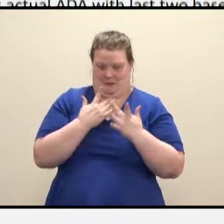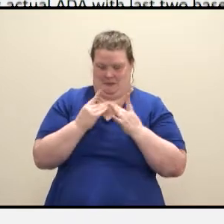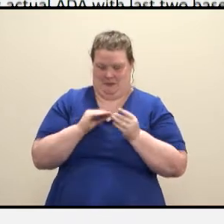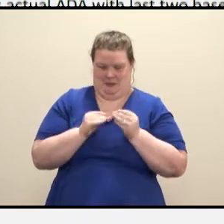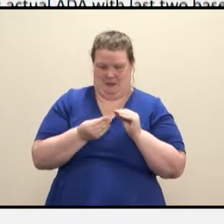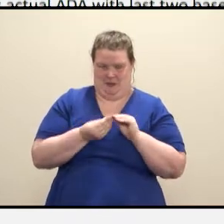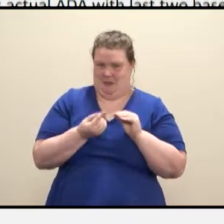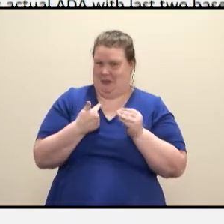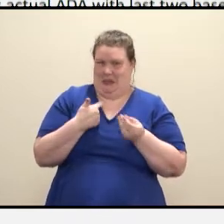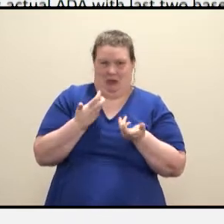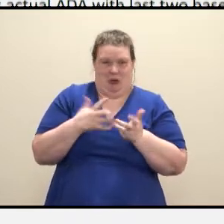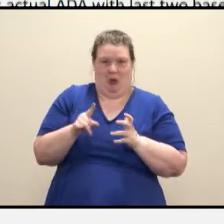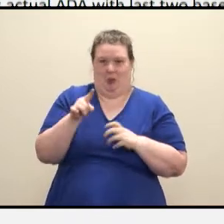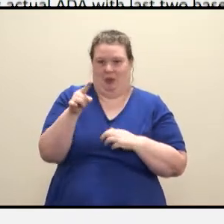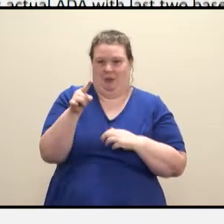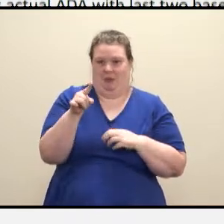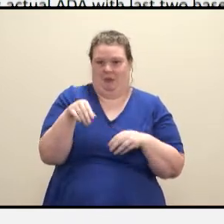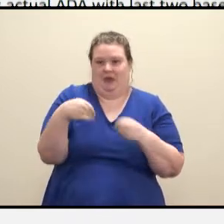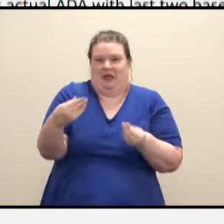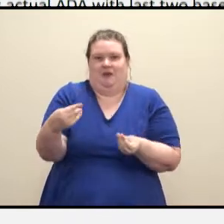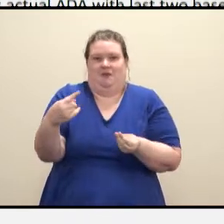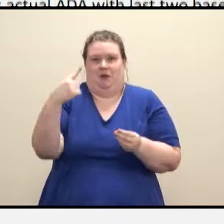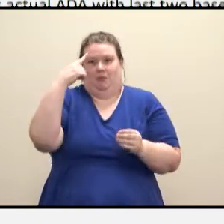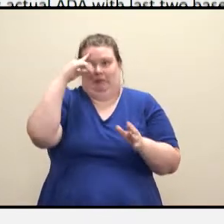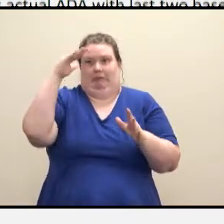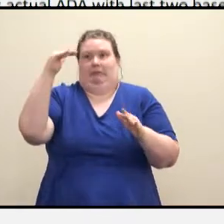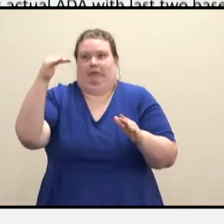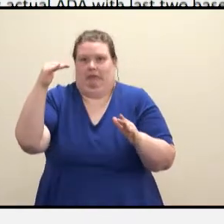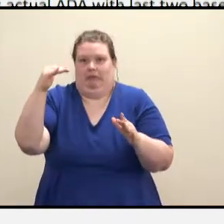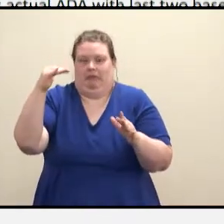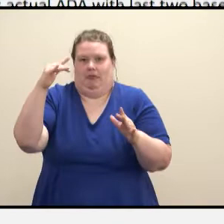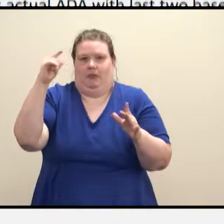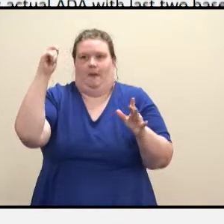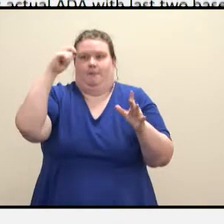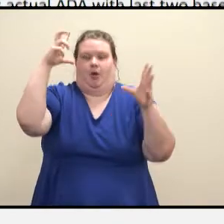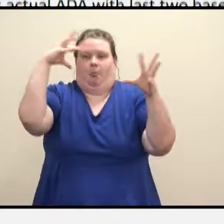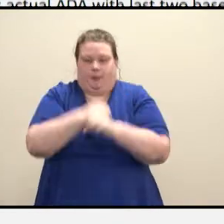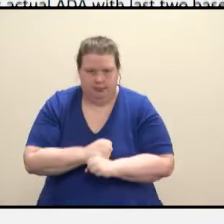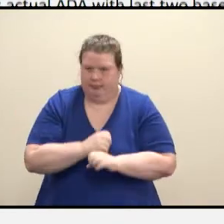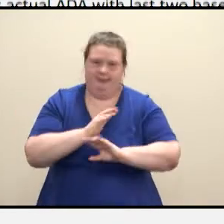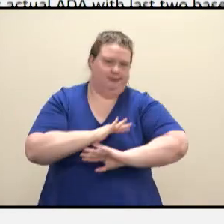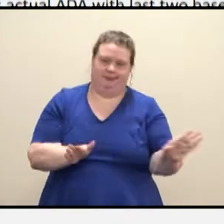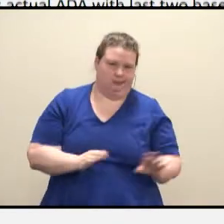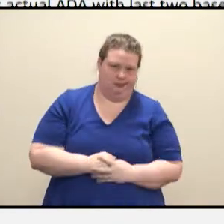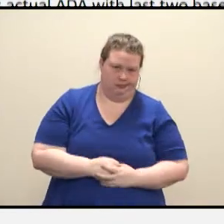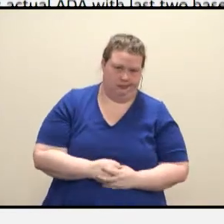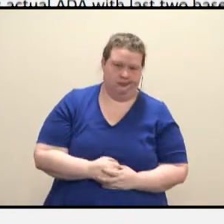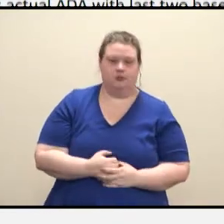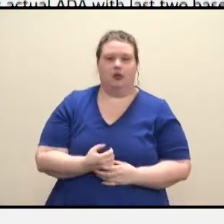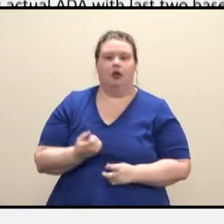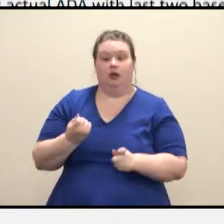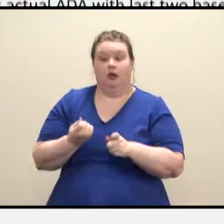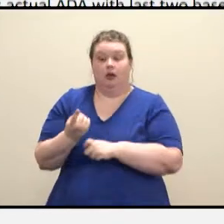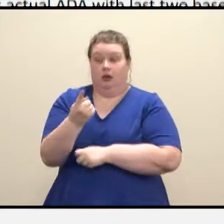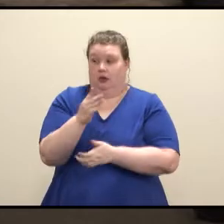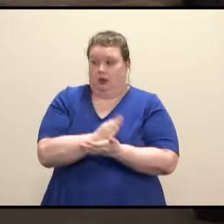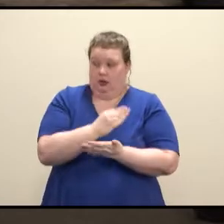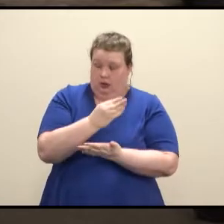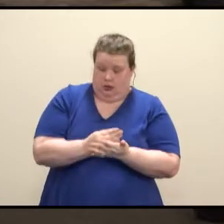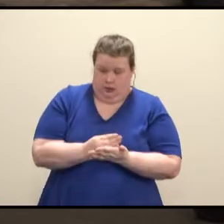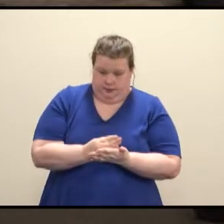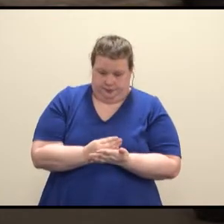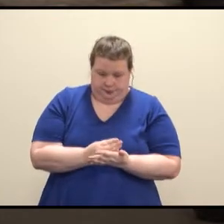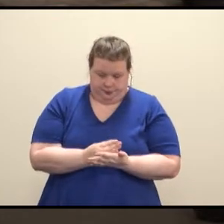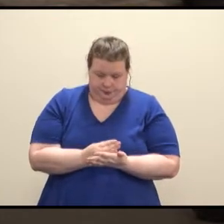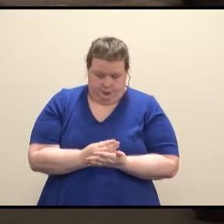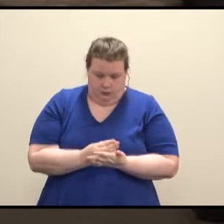overstate the revenues. But at the same time, when we look at the next year's budget, we're not probably going to